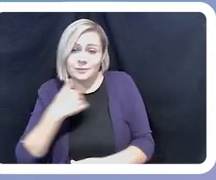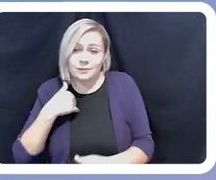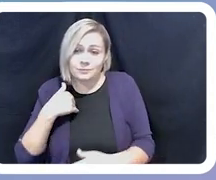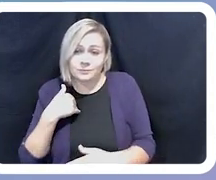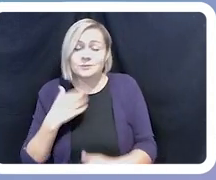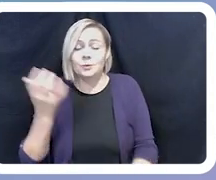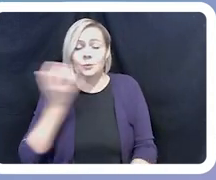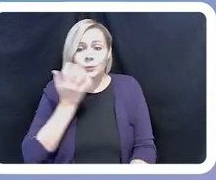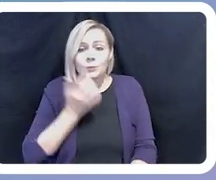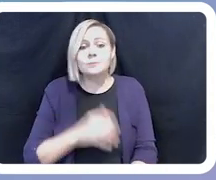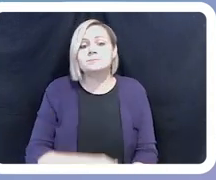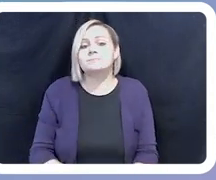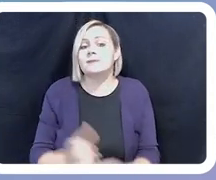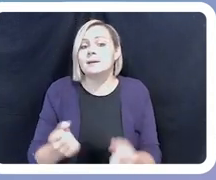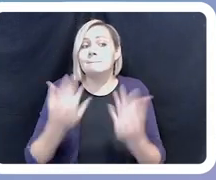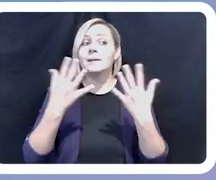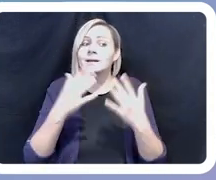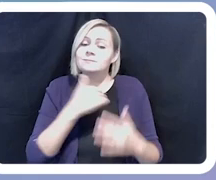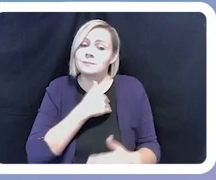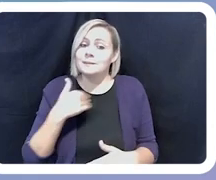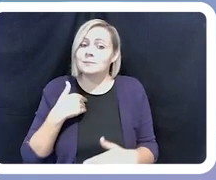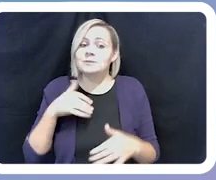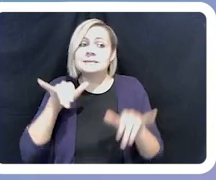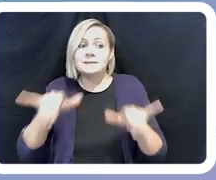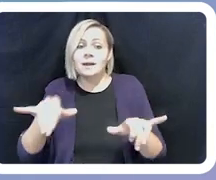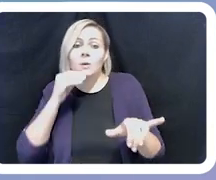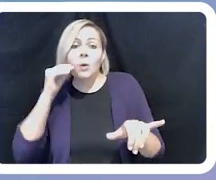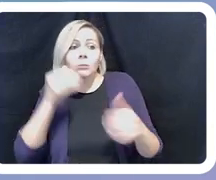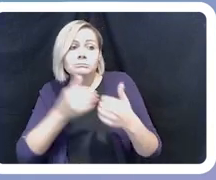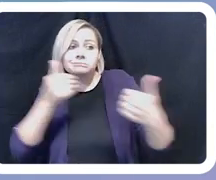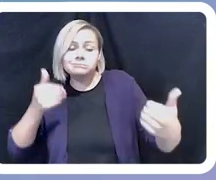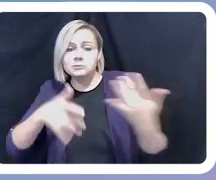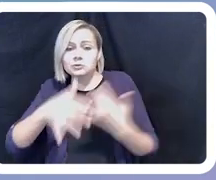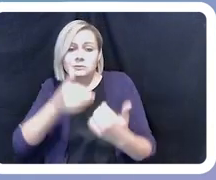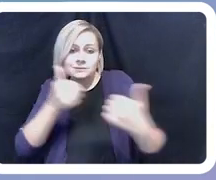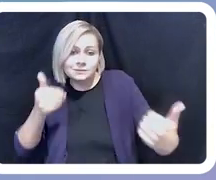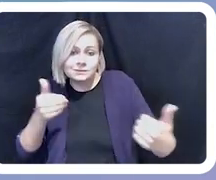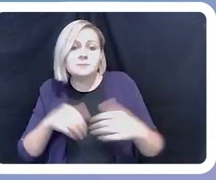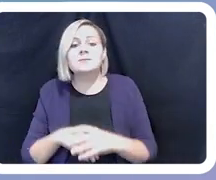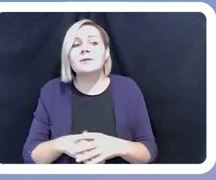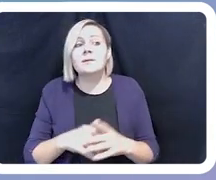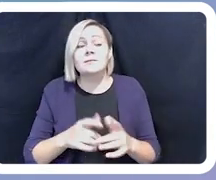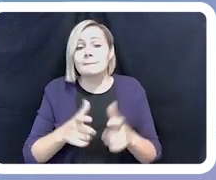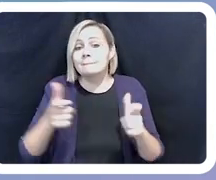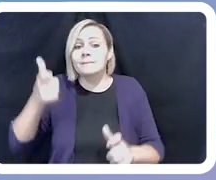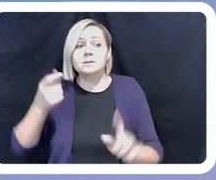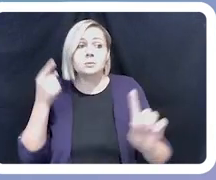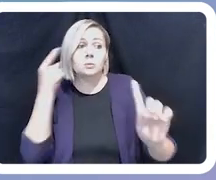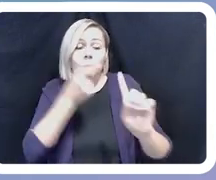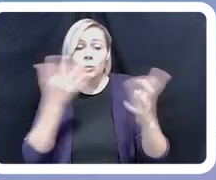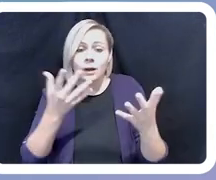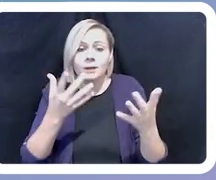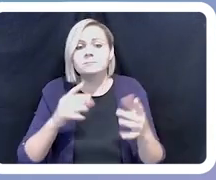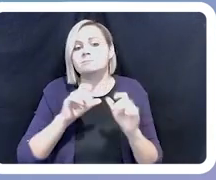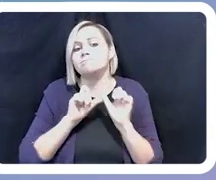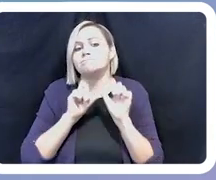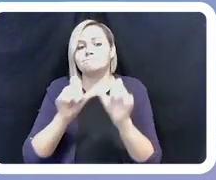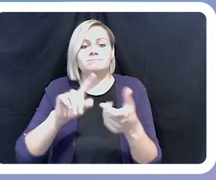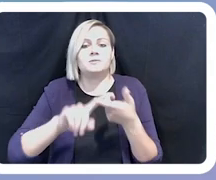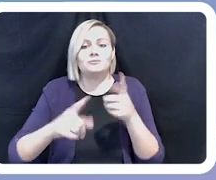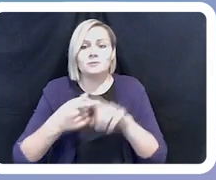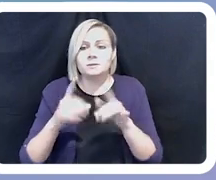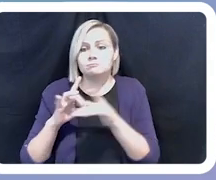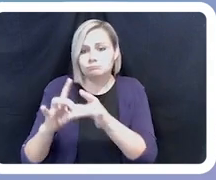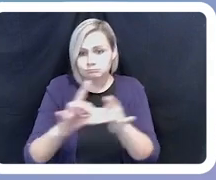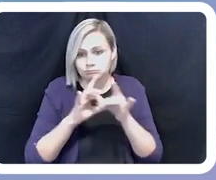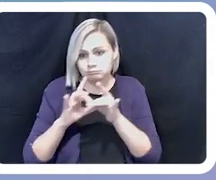strong. With many of their members distancing at home, their biggest goal was to keep inclusion and friendship happening, no